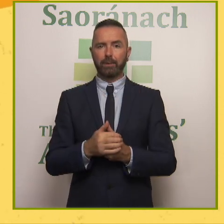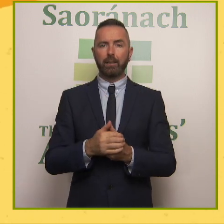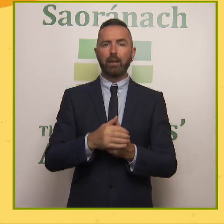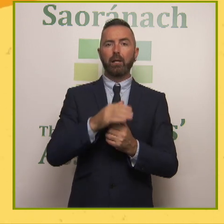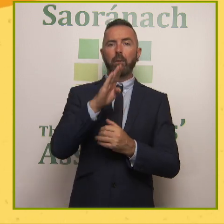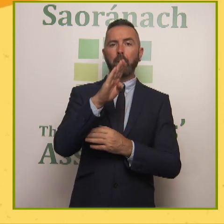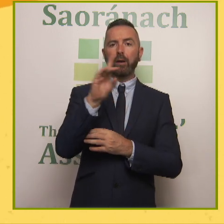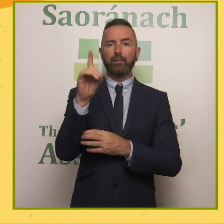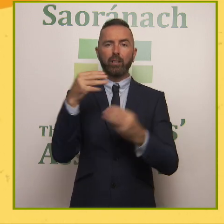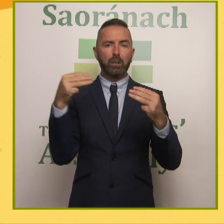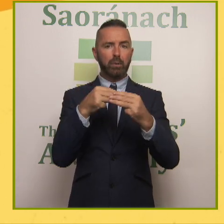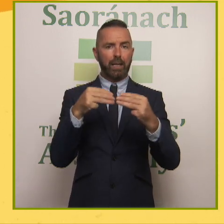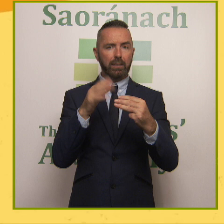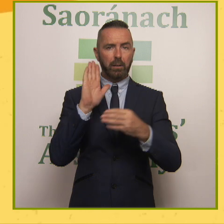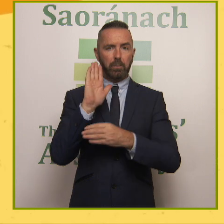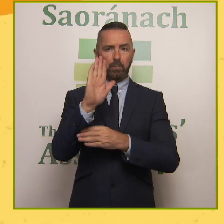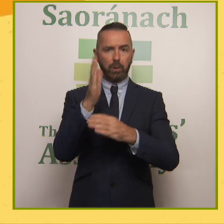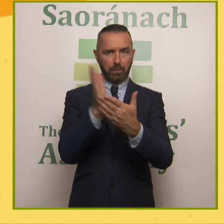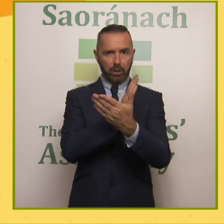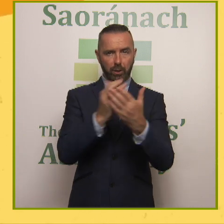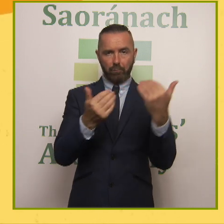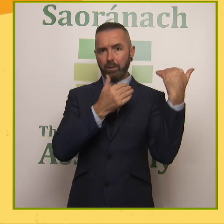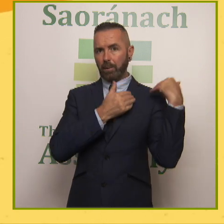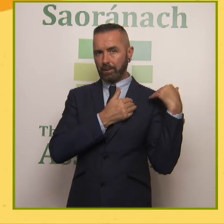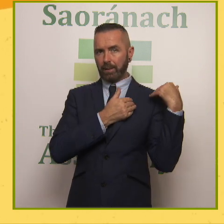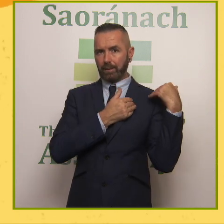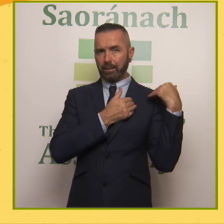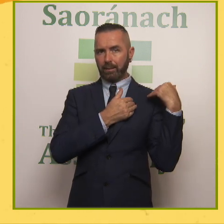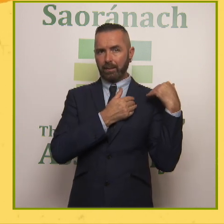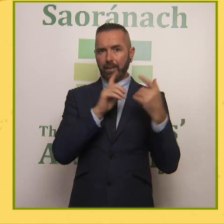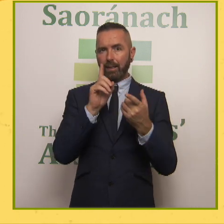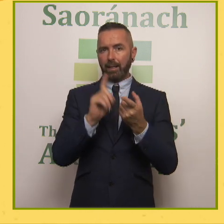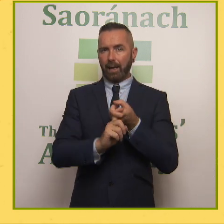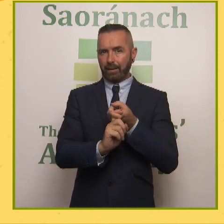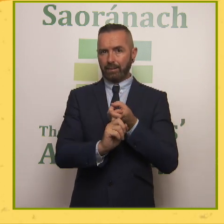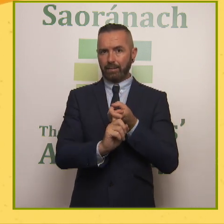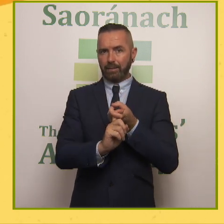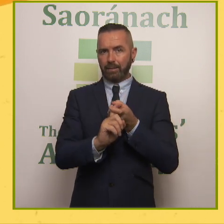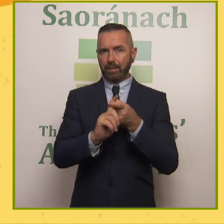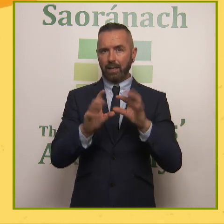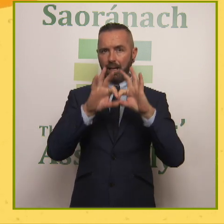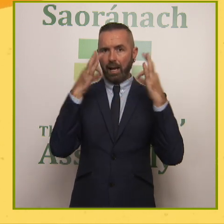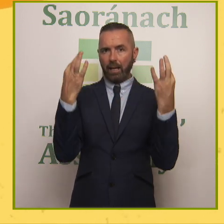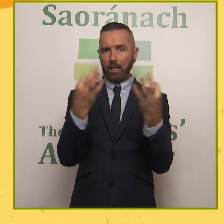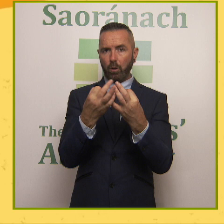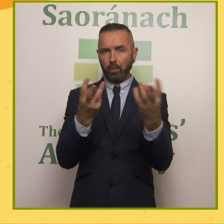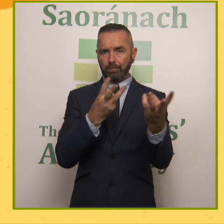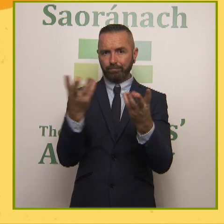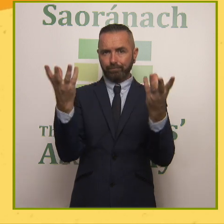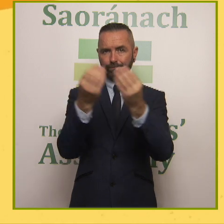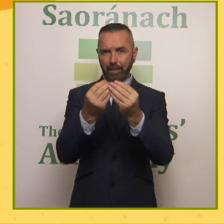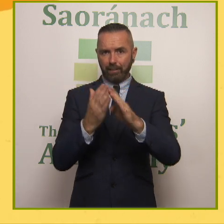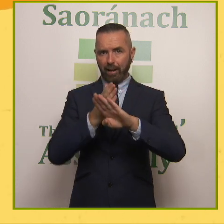Biodiversity protection must be a shared responsibility and a global collaborative effort.